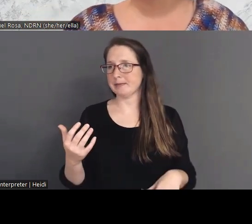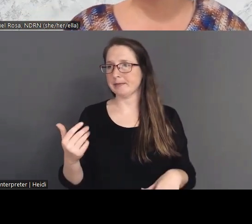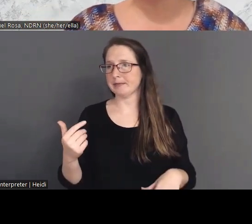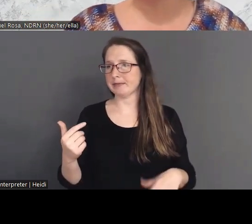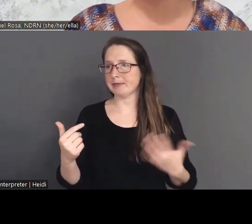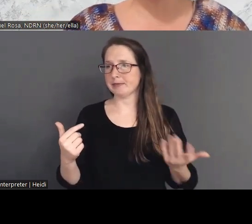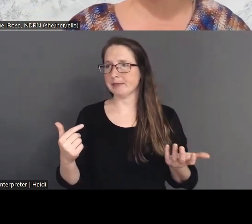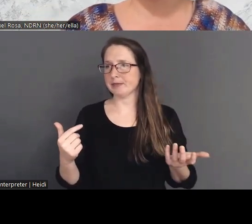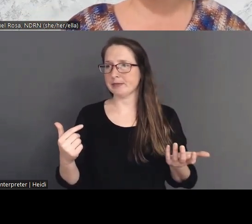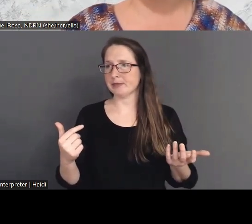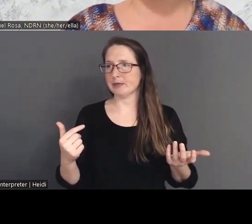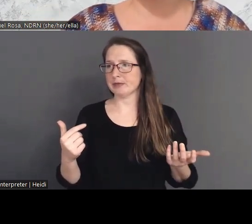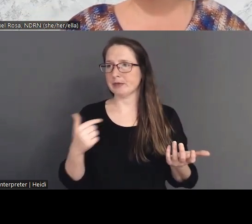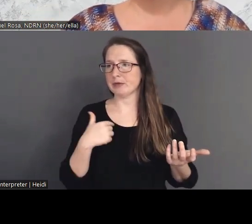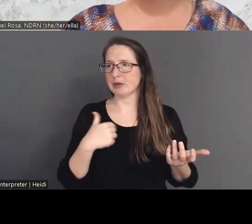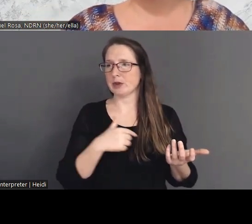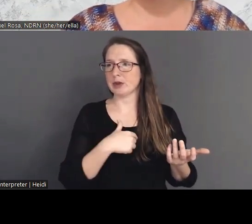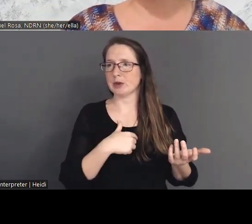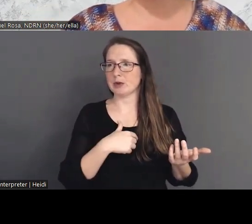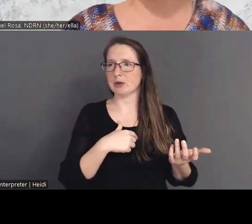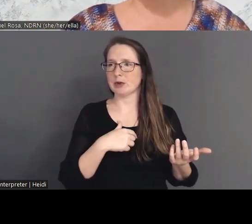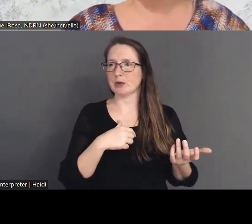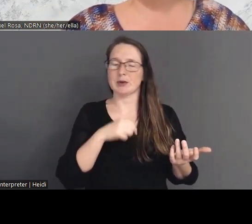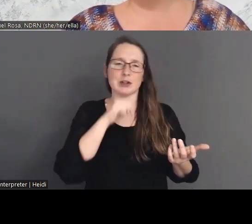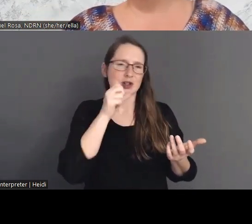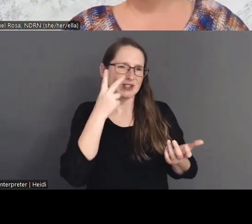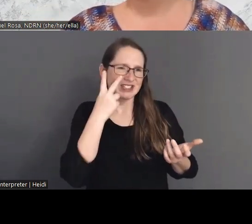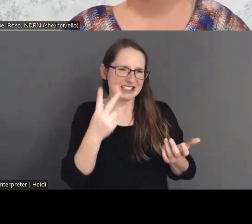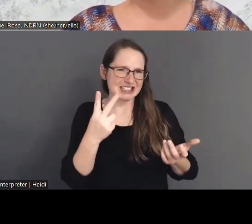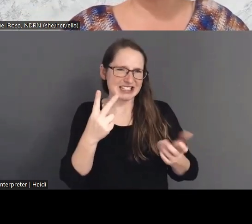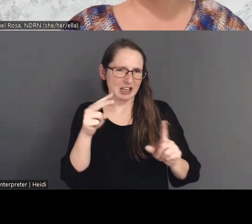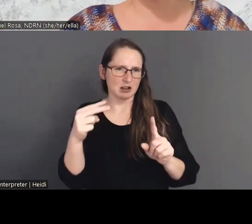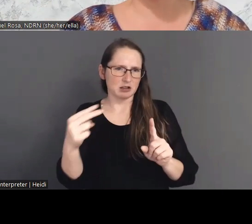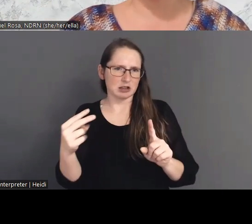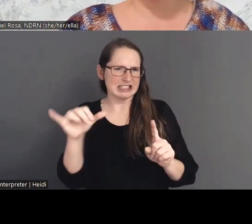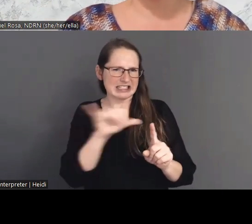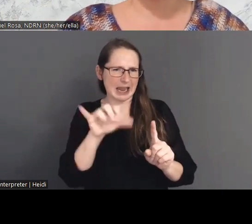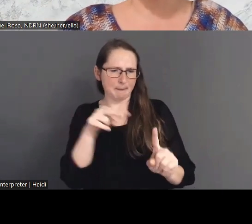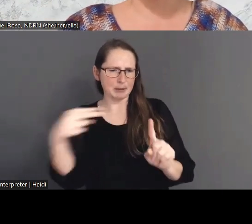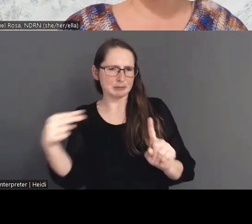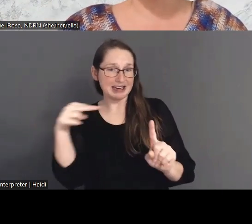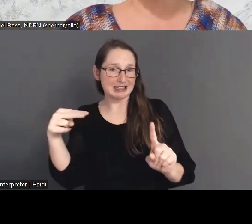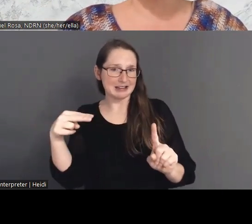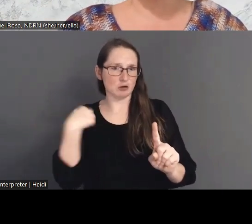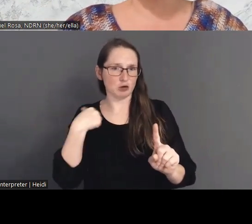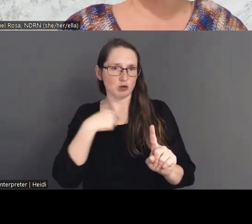see things in the same way because we don't come from the same place.